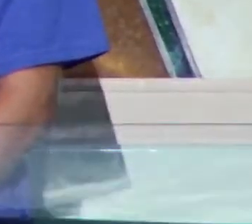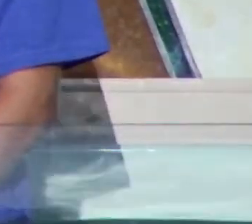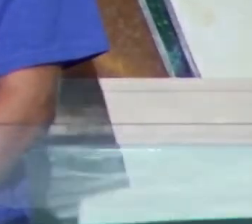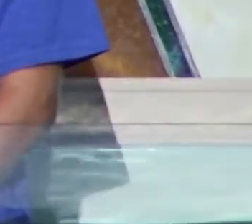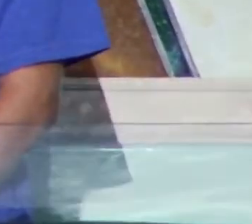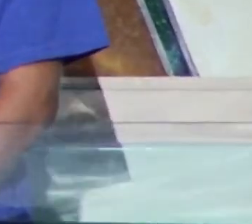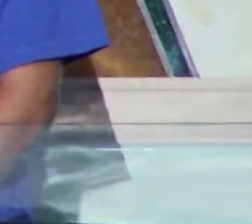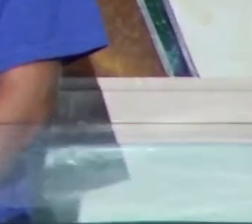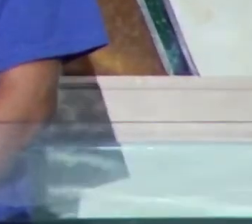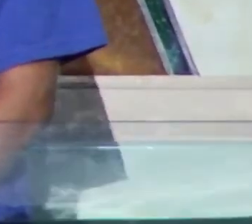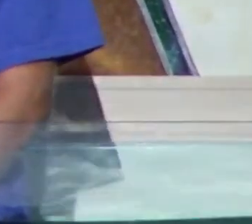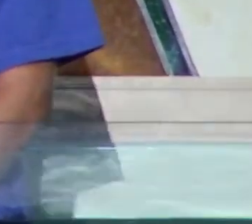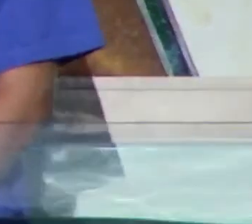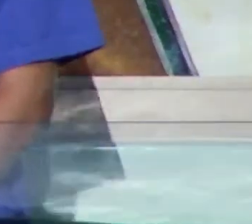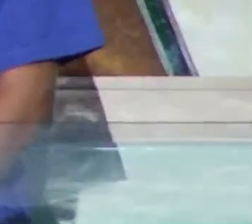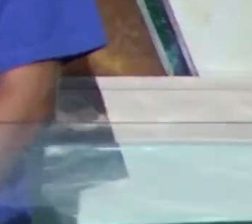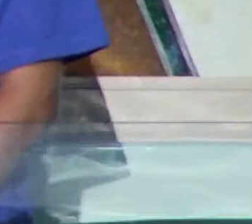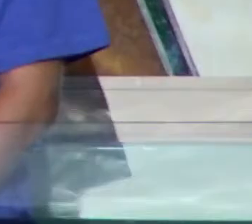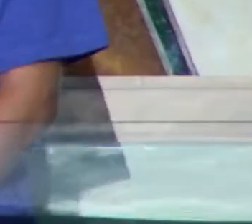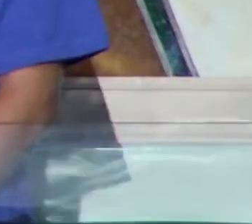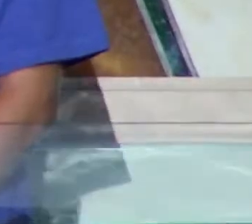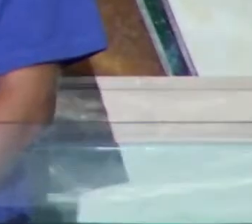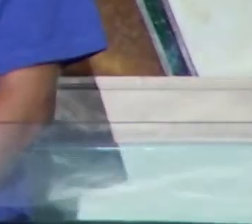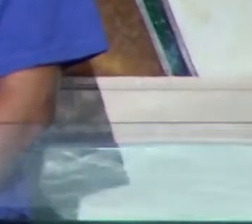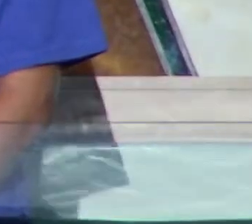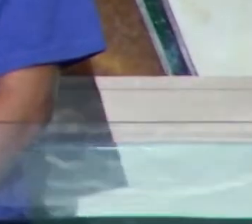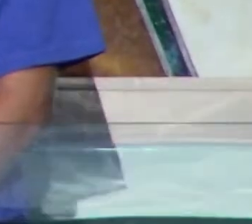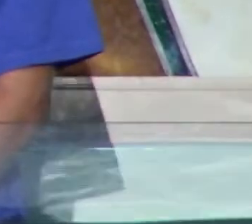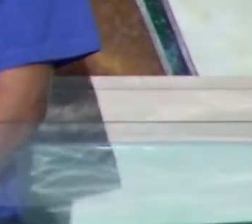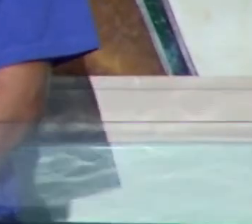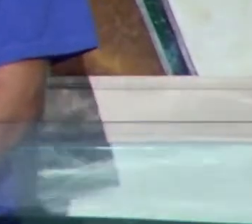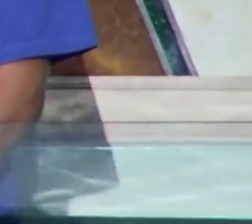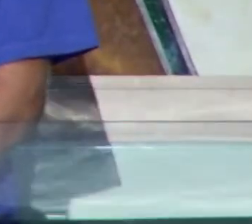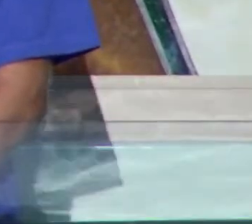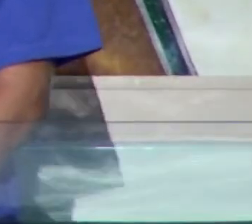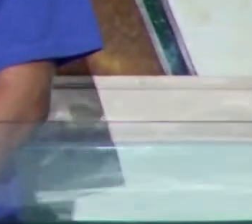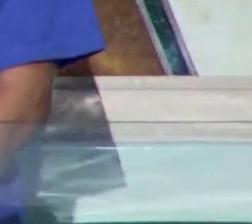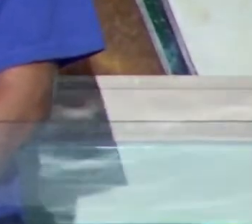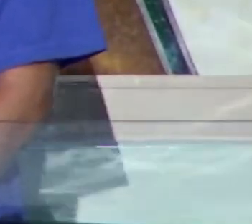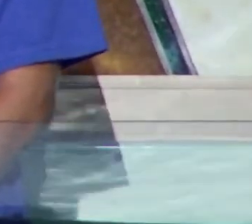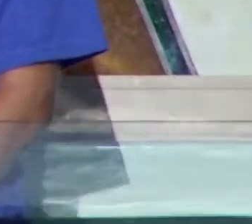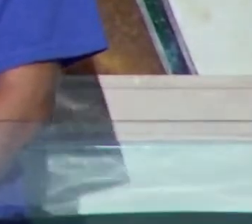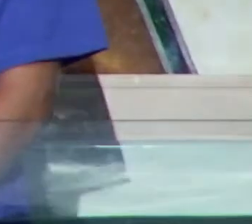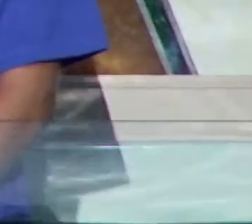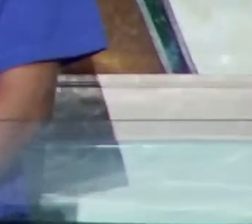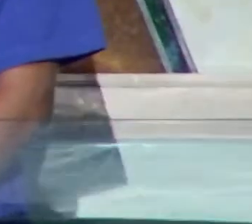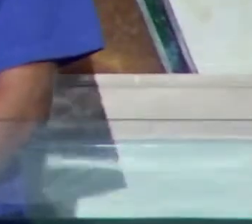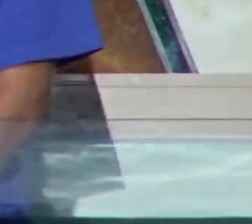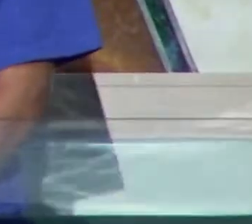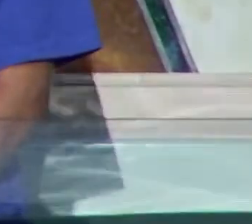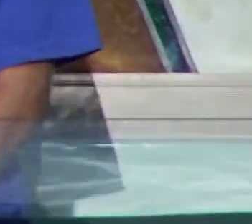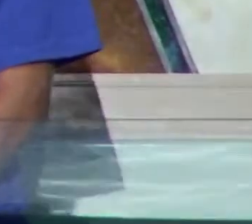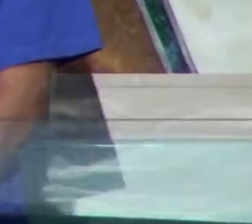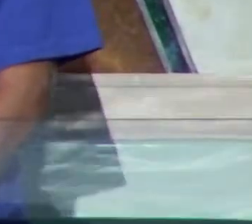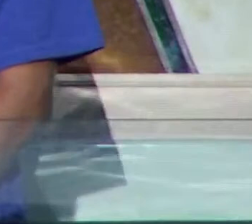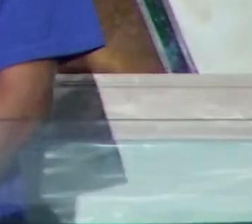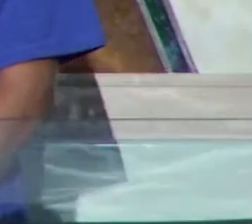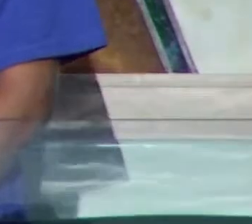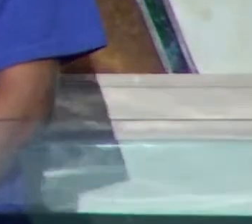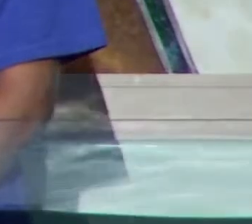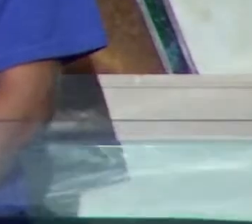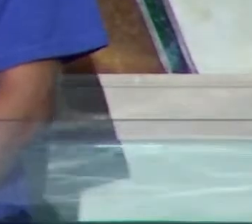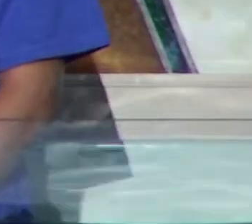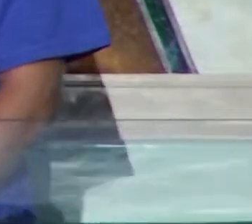last 2 years. And Tyson, it's been an absolute honor to be used by God in this way in your life, and to see your